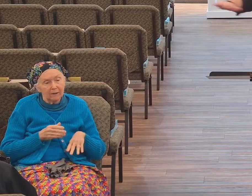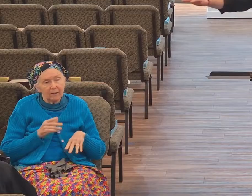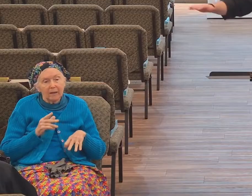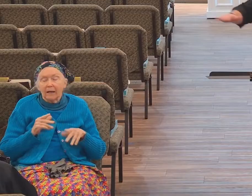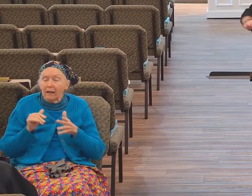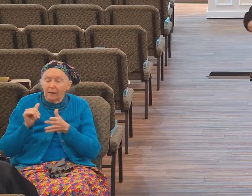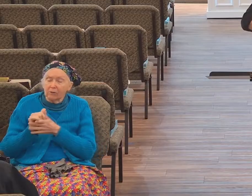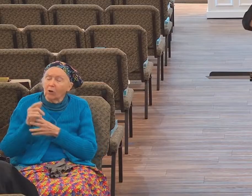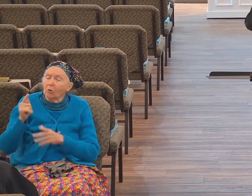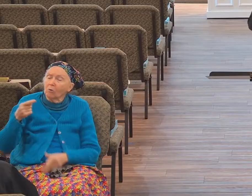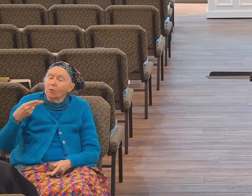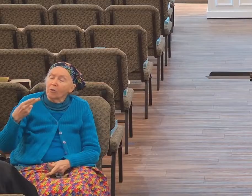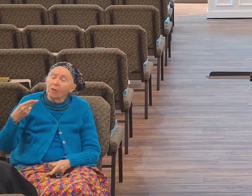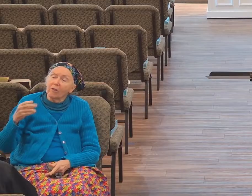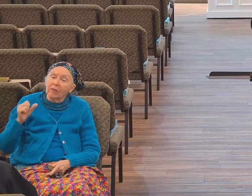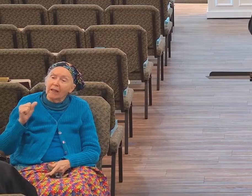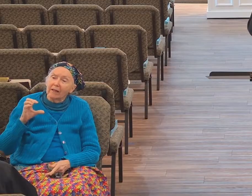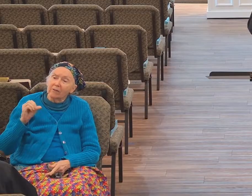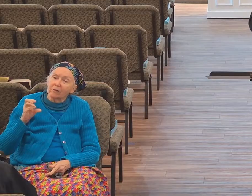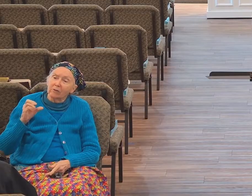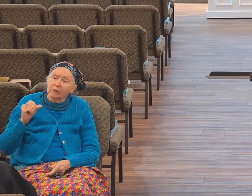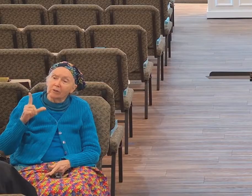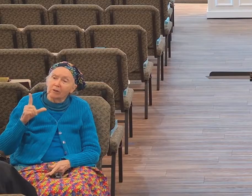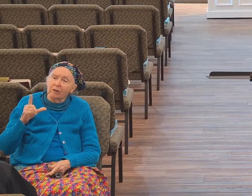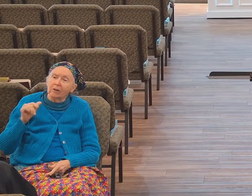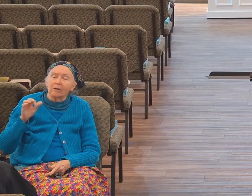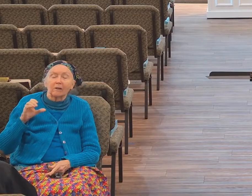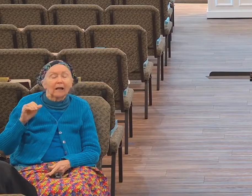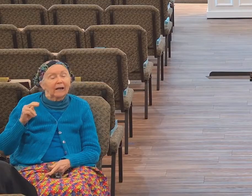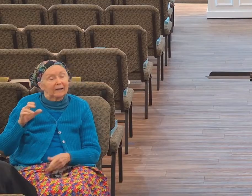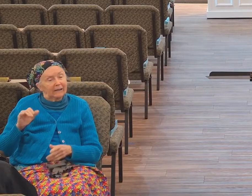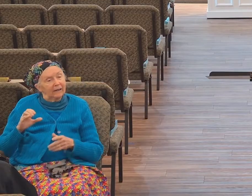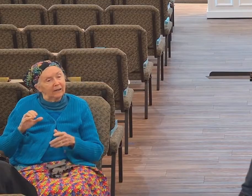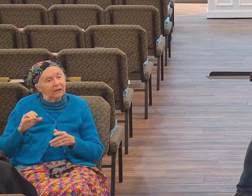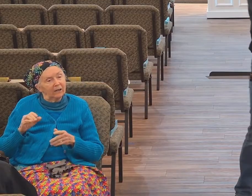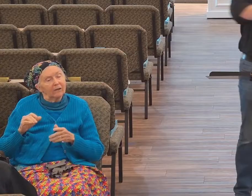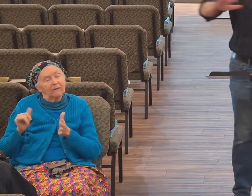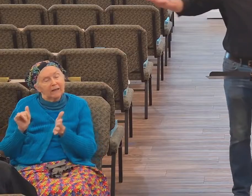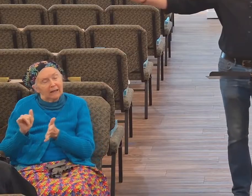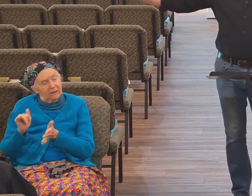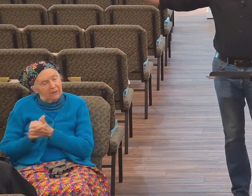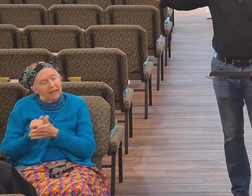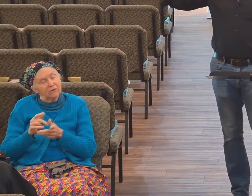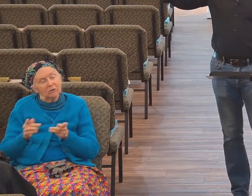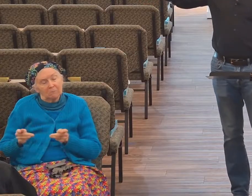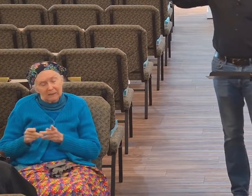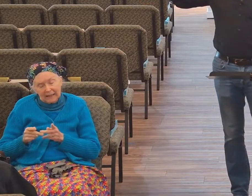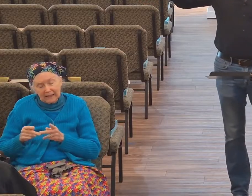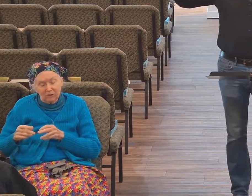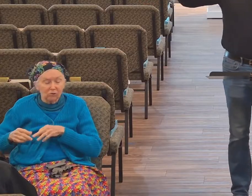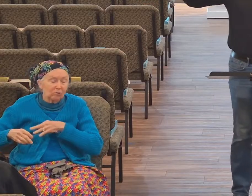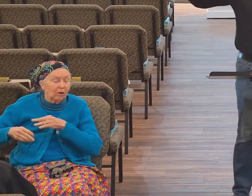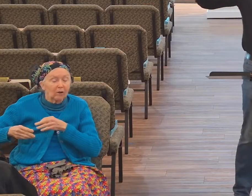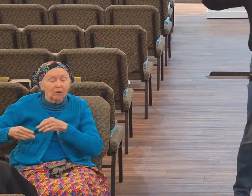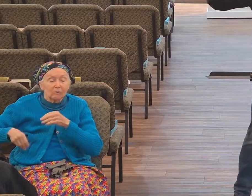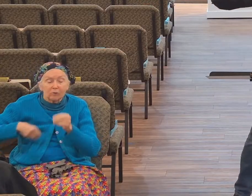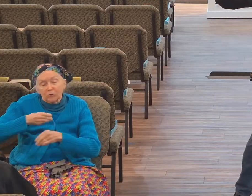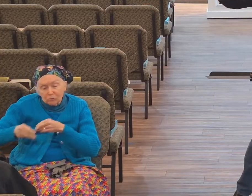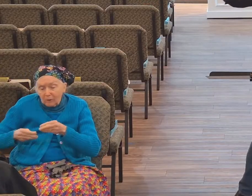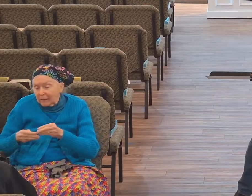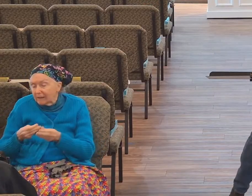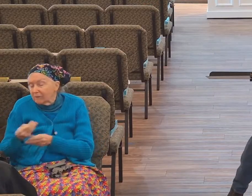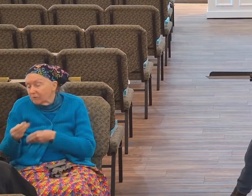hub, people like Paul were common. People who would be from some other place, come through with some teaching, some